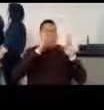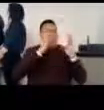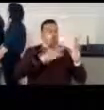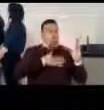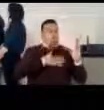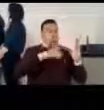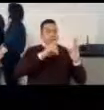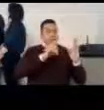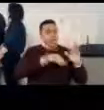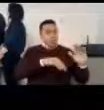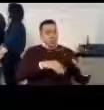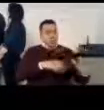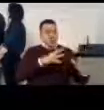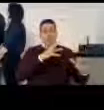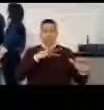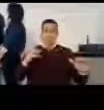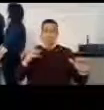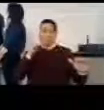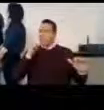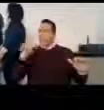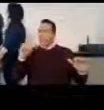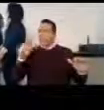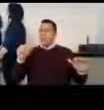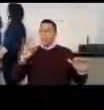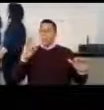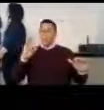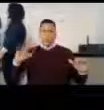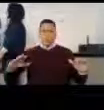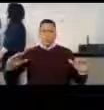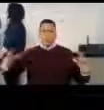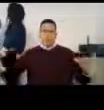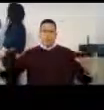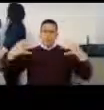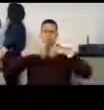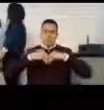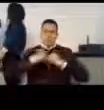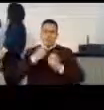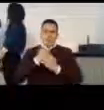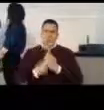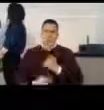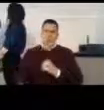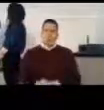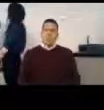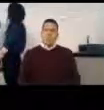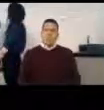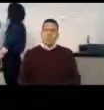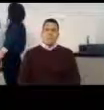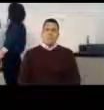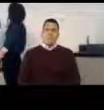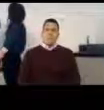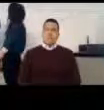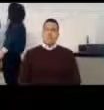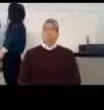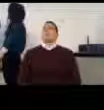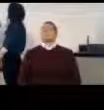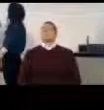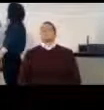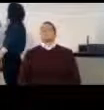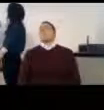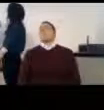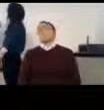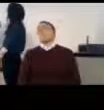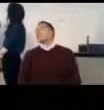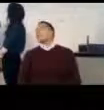have to include those children in the picture. We want to talk a little bit about, to make